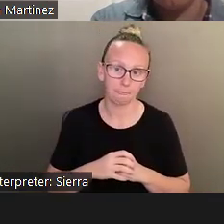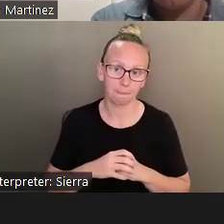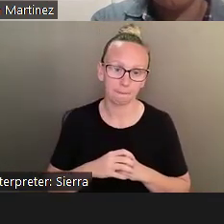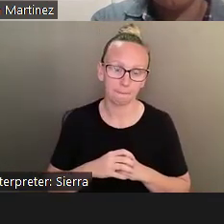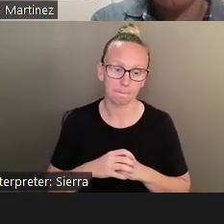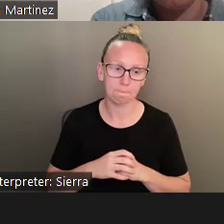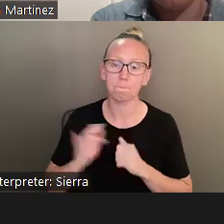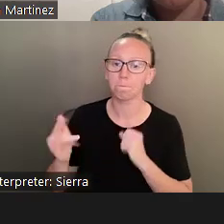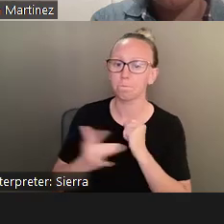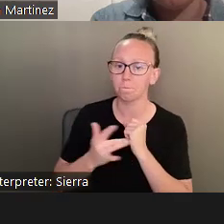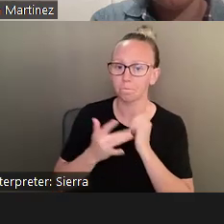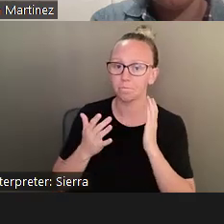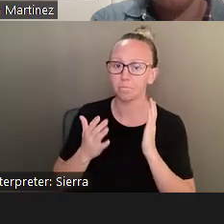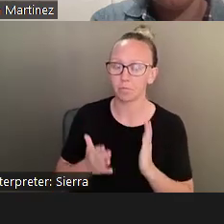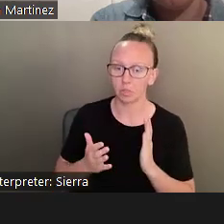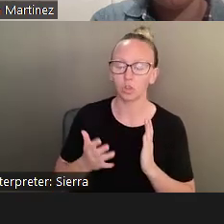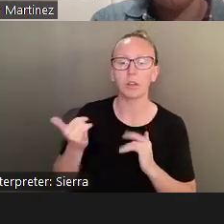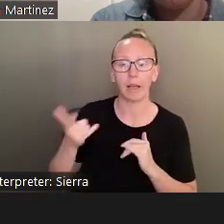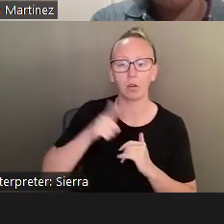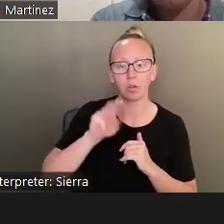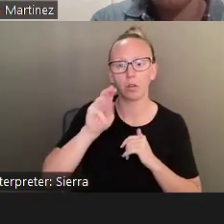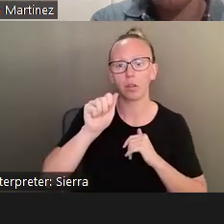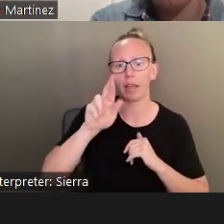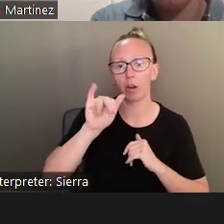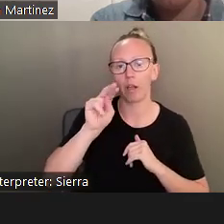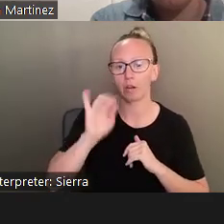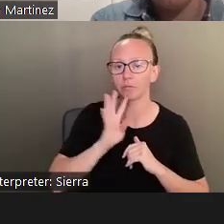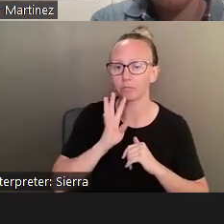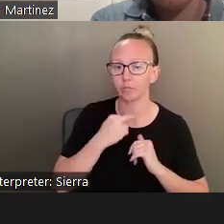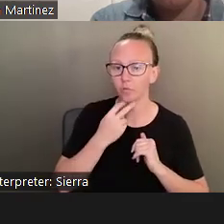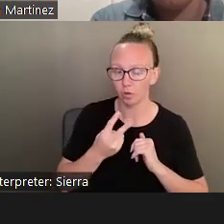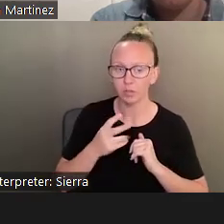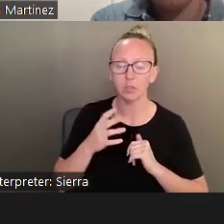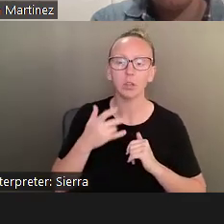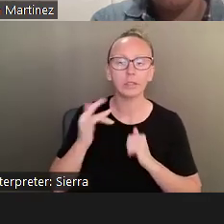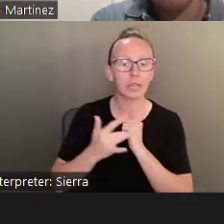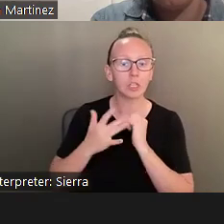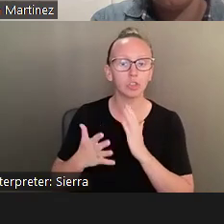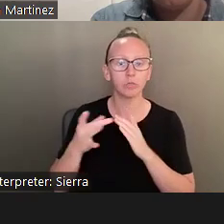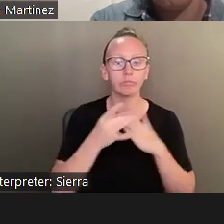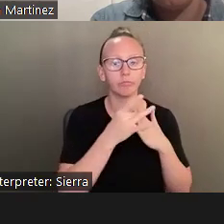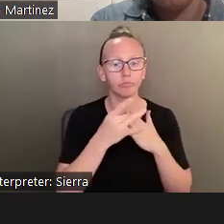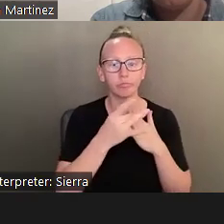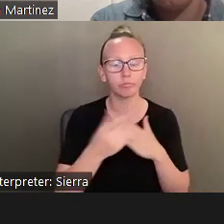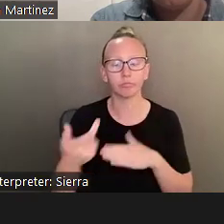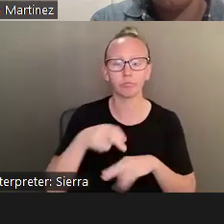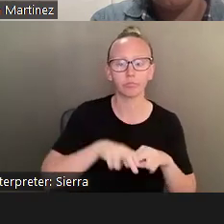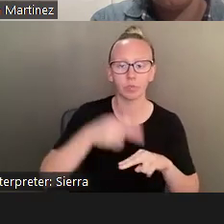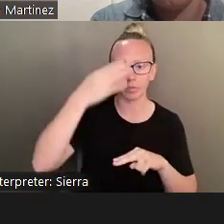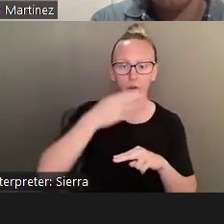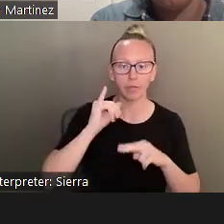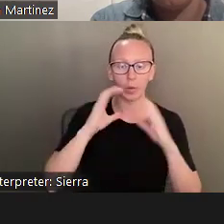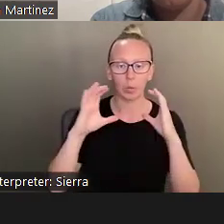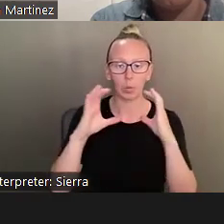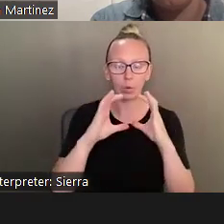The technician seats me in front of a luminous hollow, as if a wide, wide bowl had been turned on